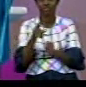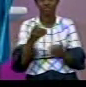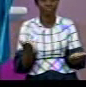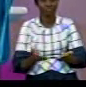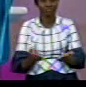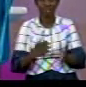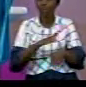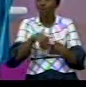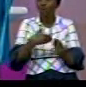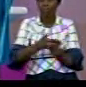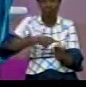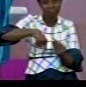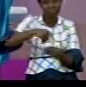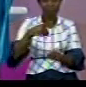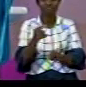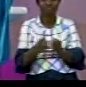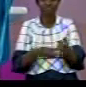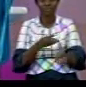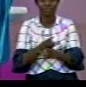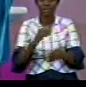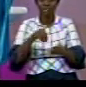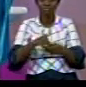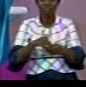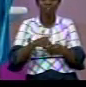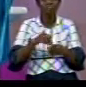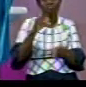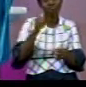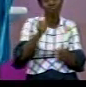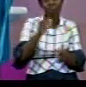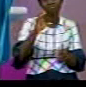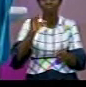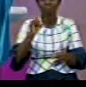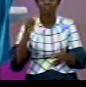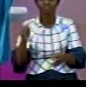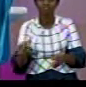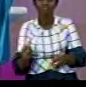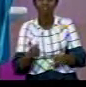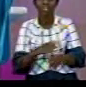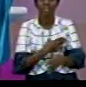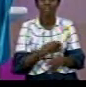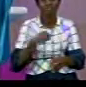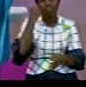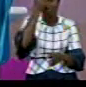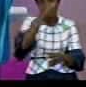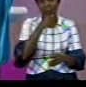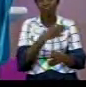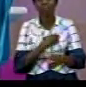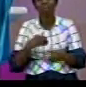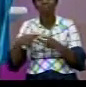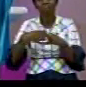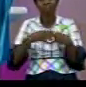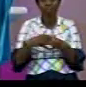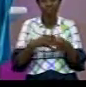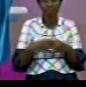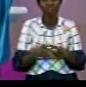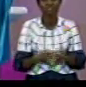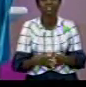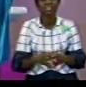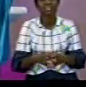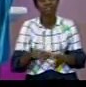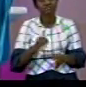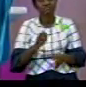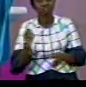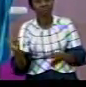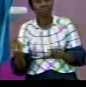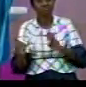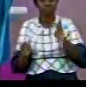in asia in america and the south and the north of america south africa east africa